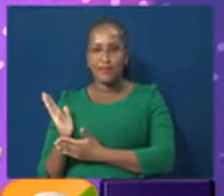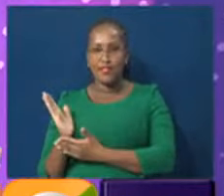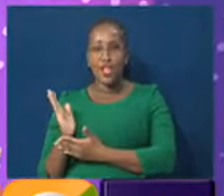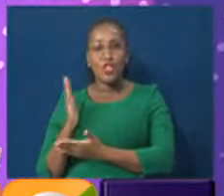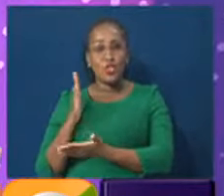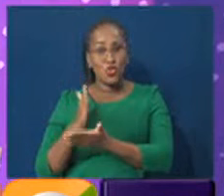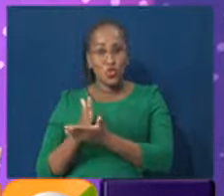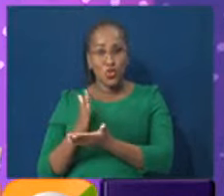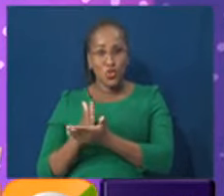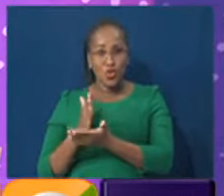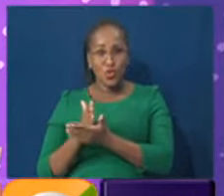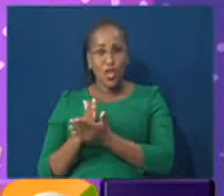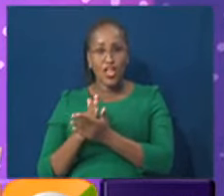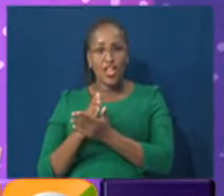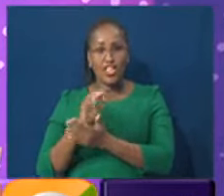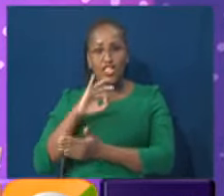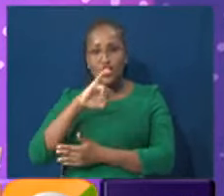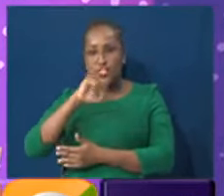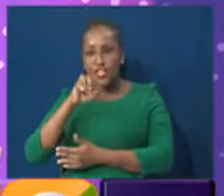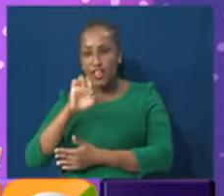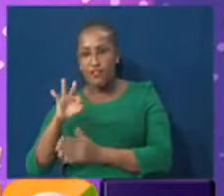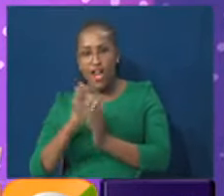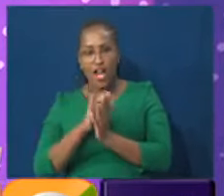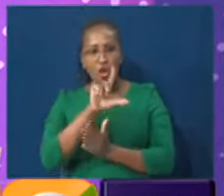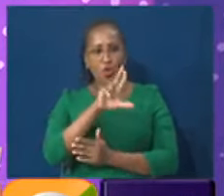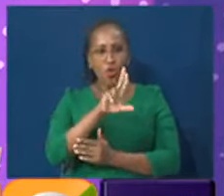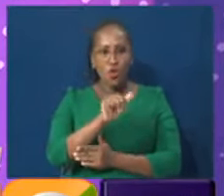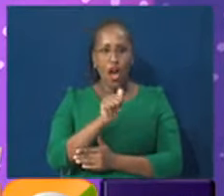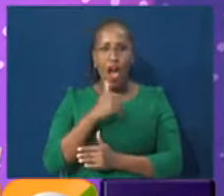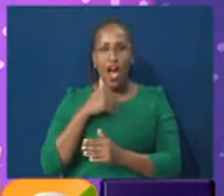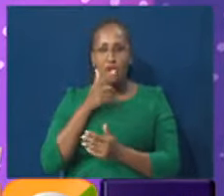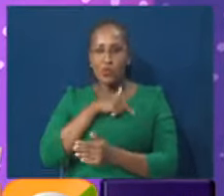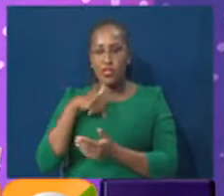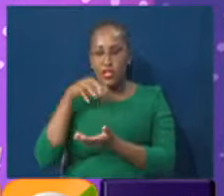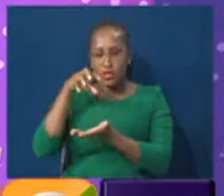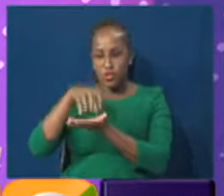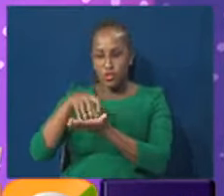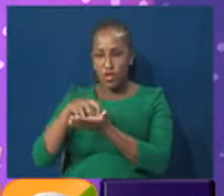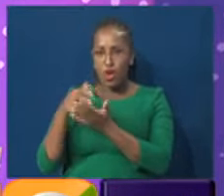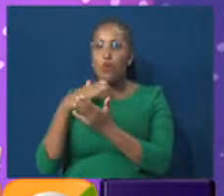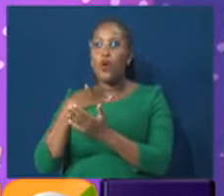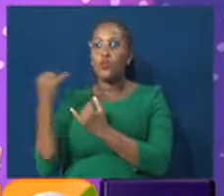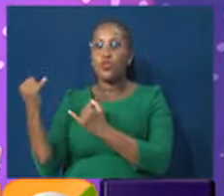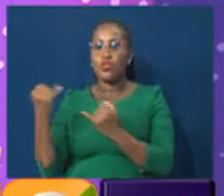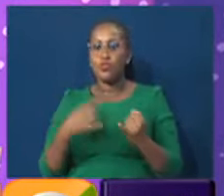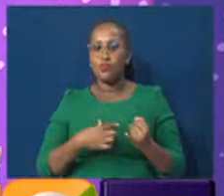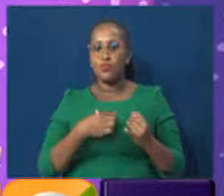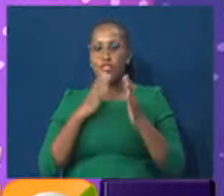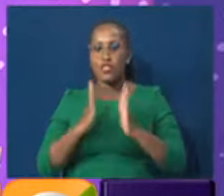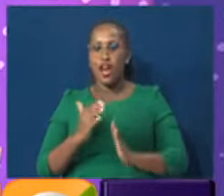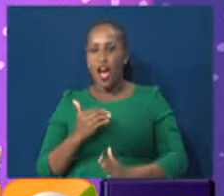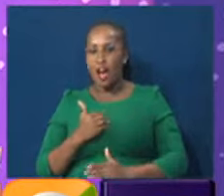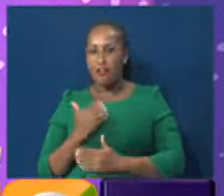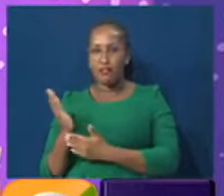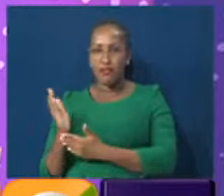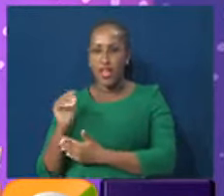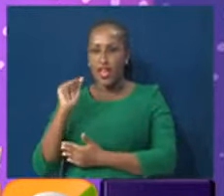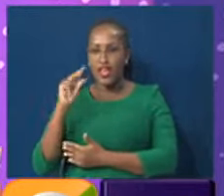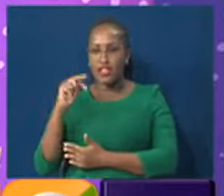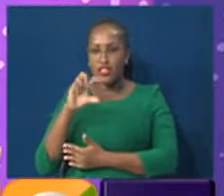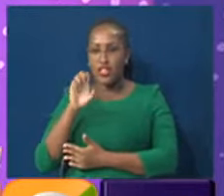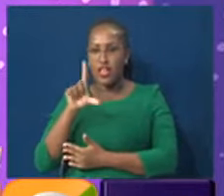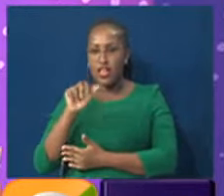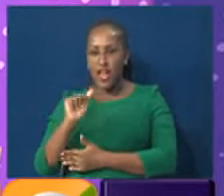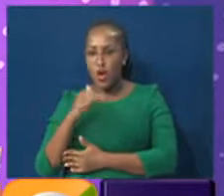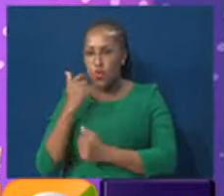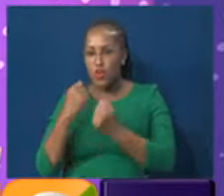Indeed, Jeff and Lulu, I'm in the opinion poll studio. Let me quickly introduce my guests. We have Angela Mbido, who is the